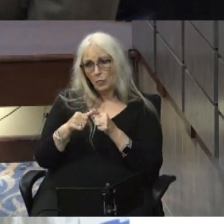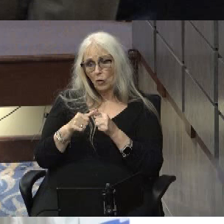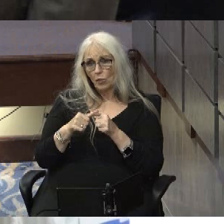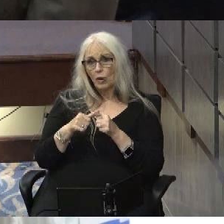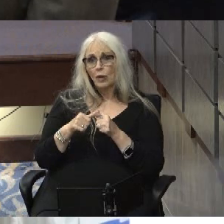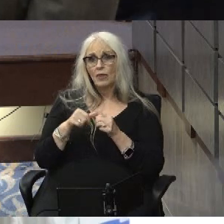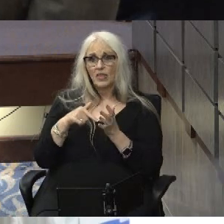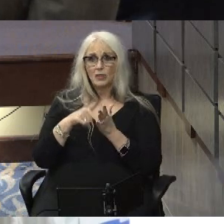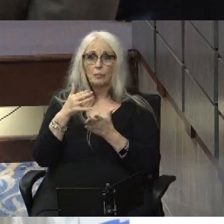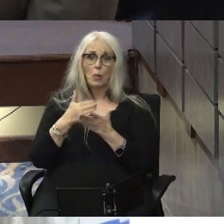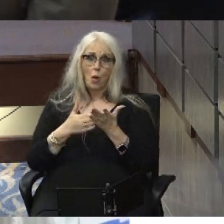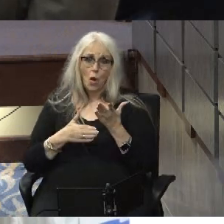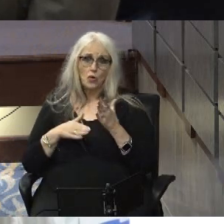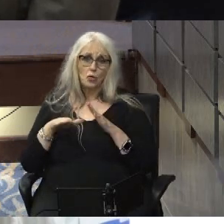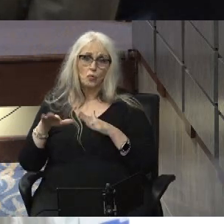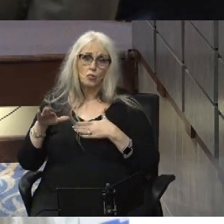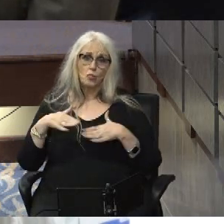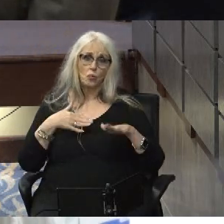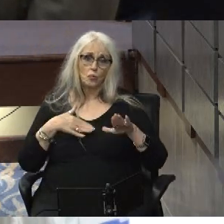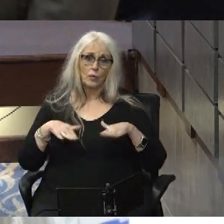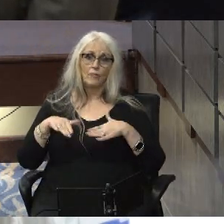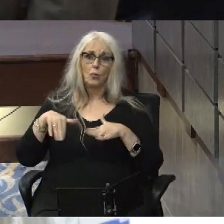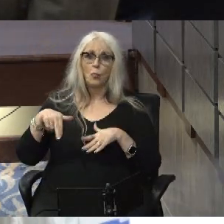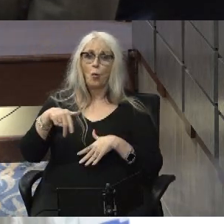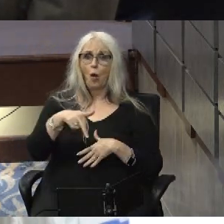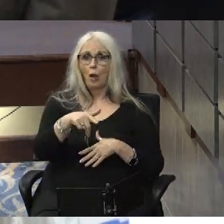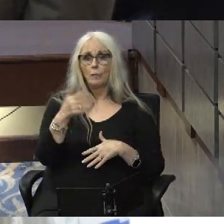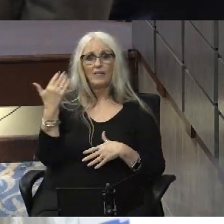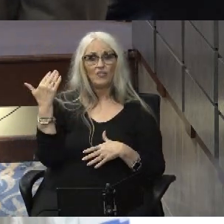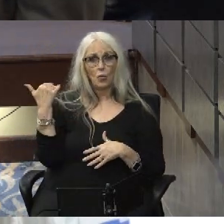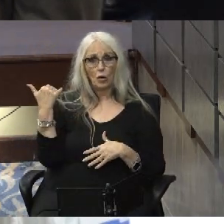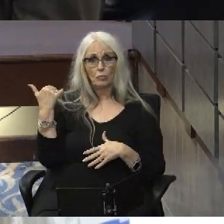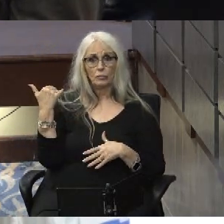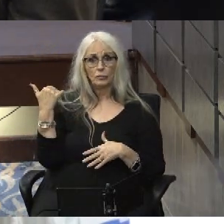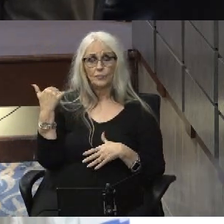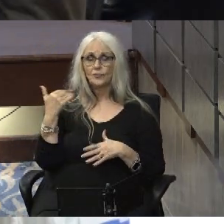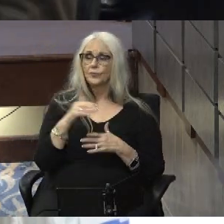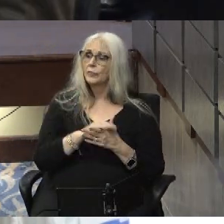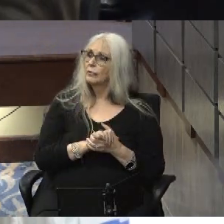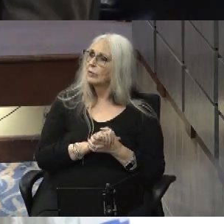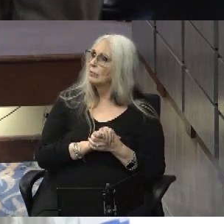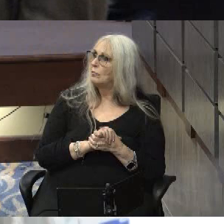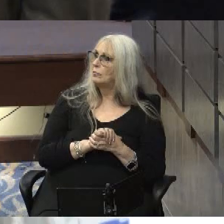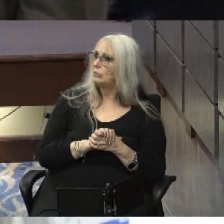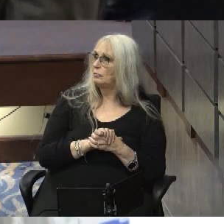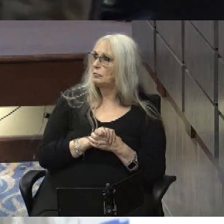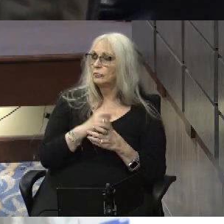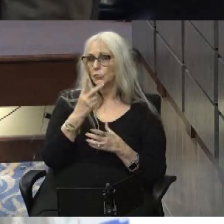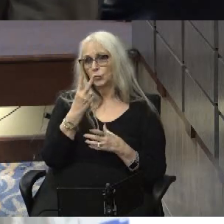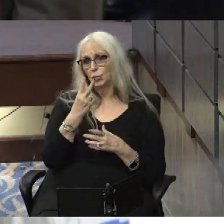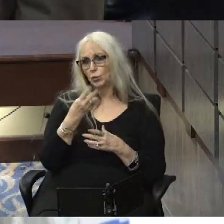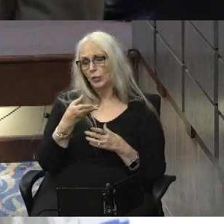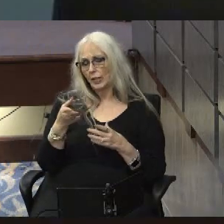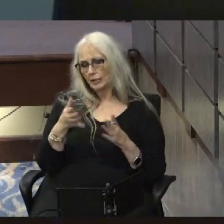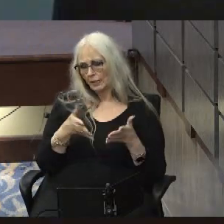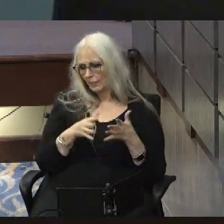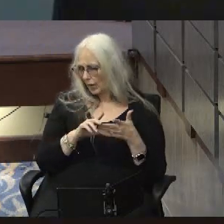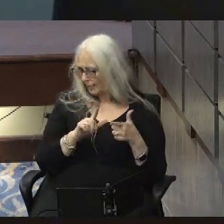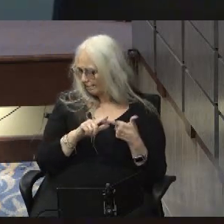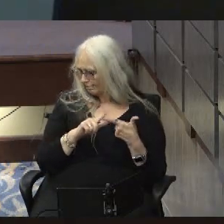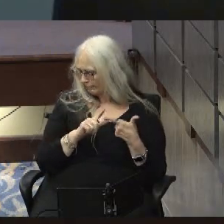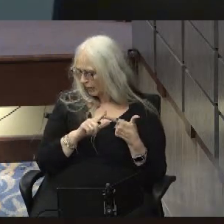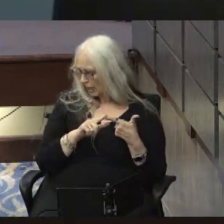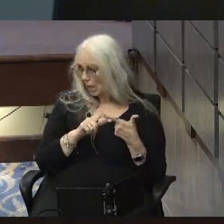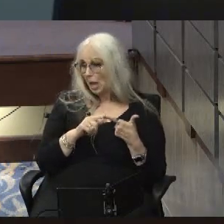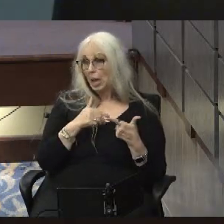Riverwalk before. Yeah, which was not great. Not Two more things here I've got. And the